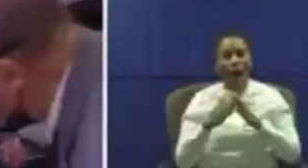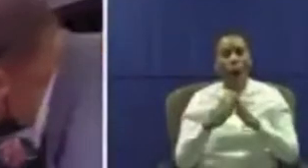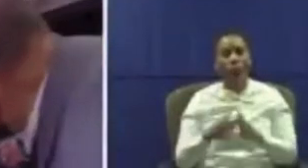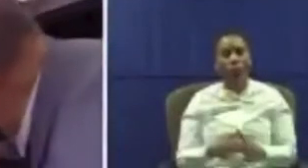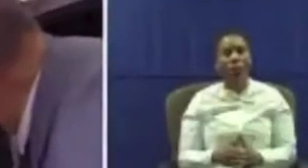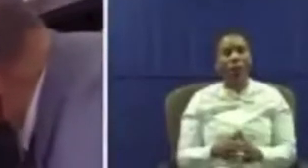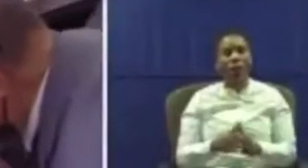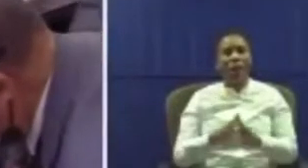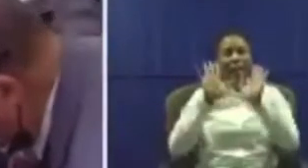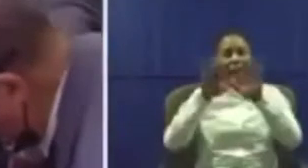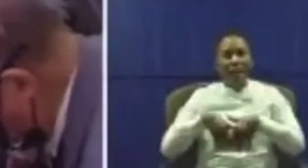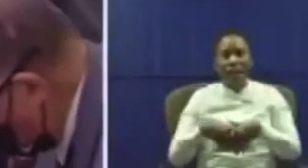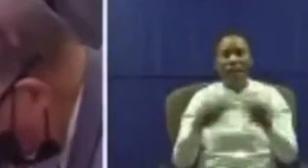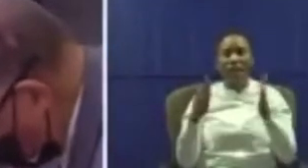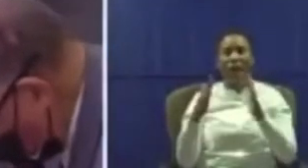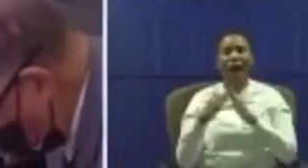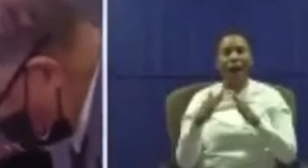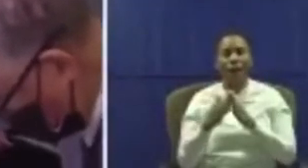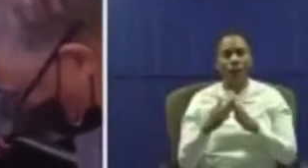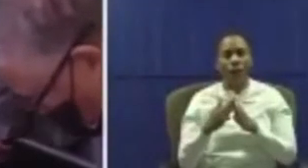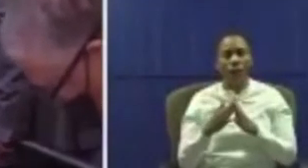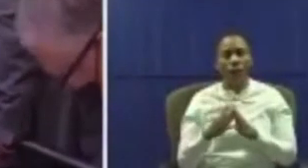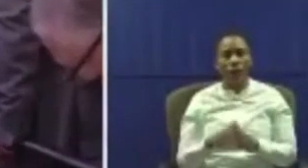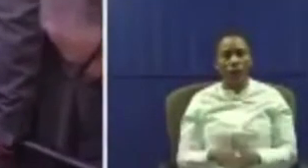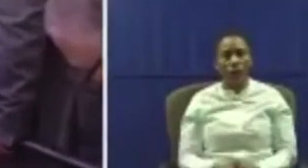house. What? What did she do?